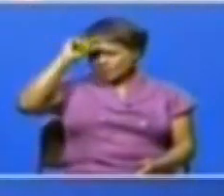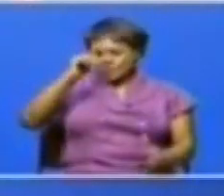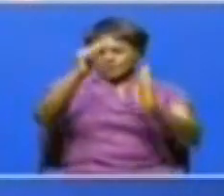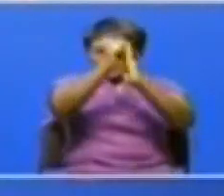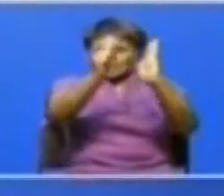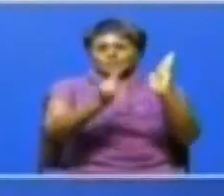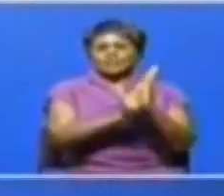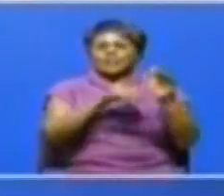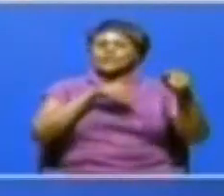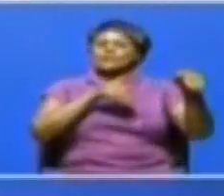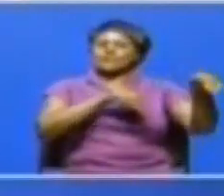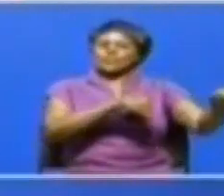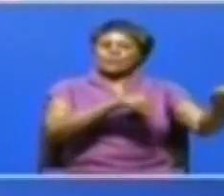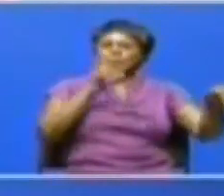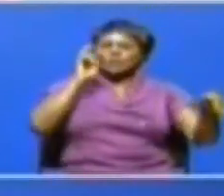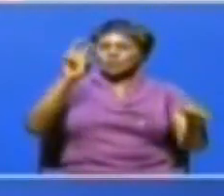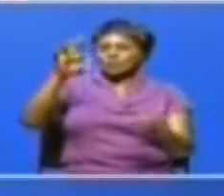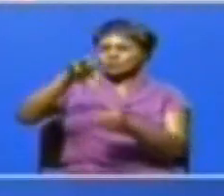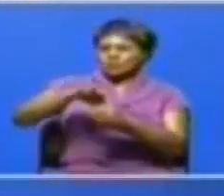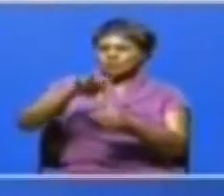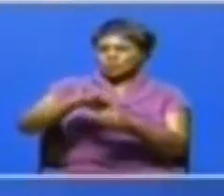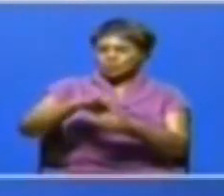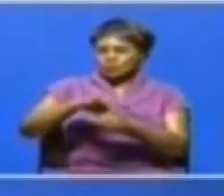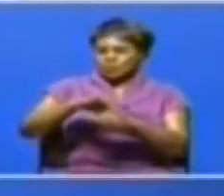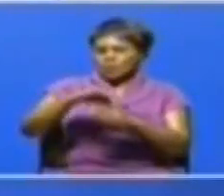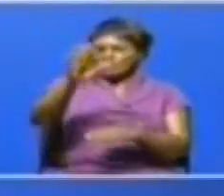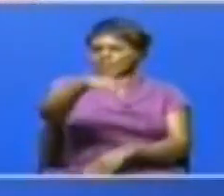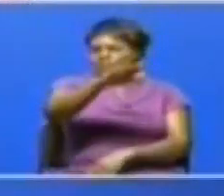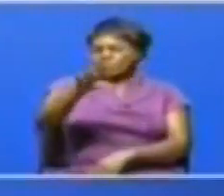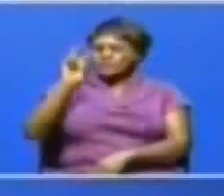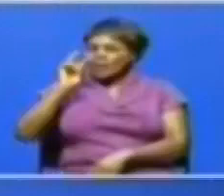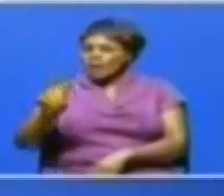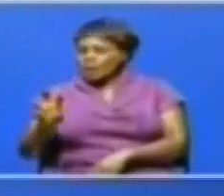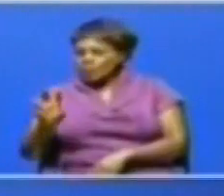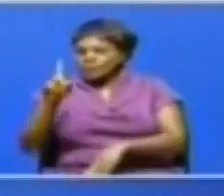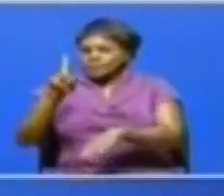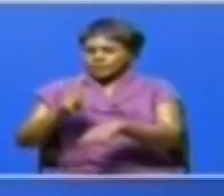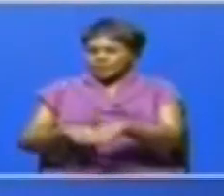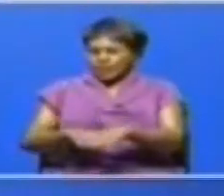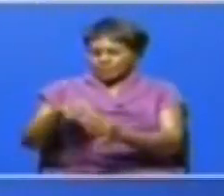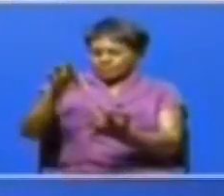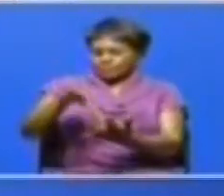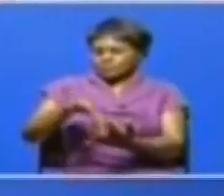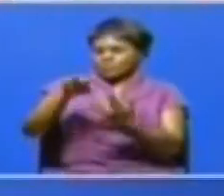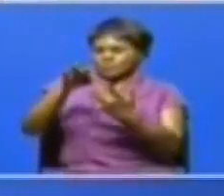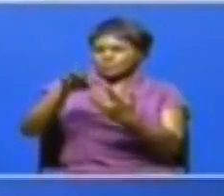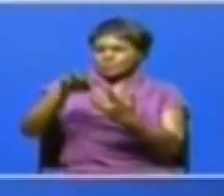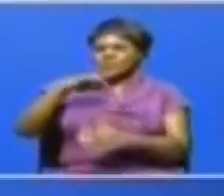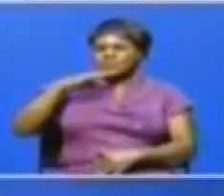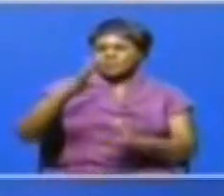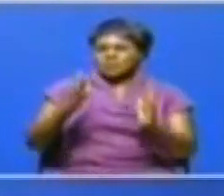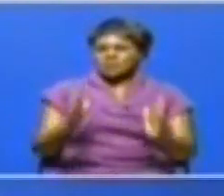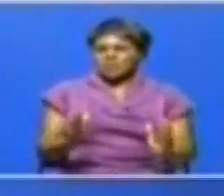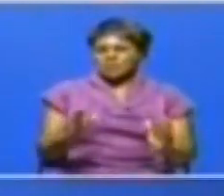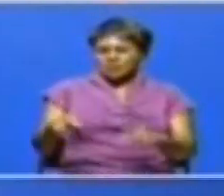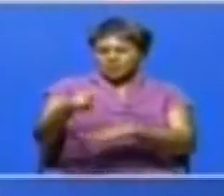agenda. You can see the voting patterns in the House, like when we have just elected the